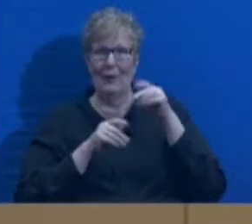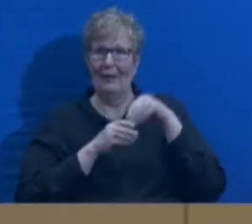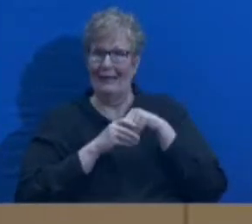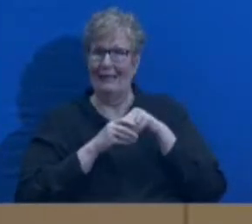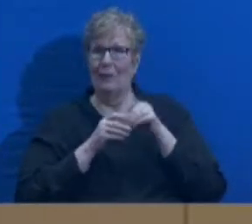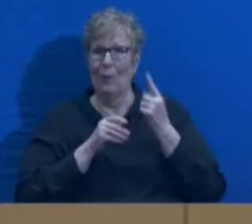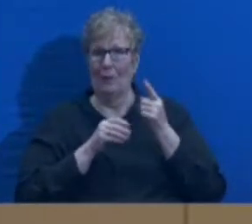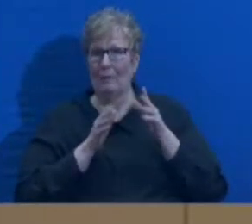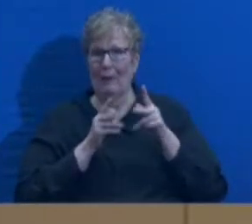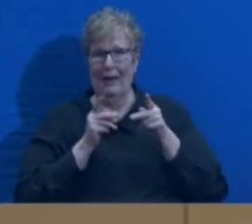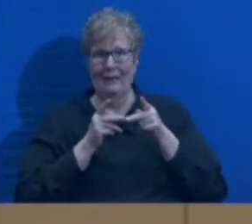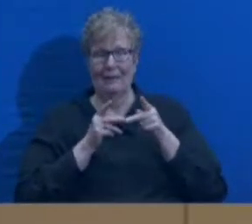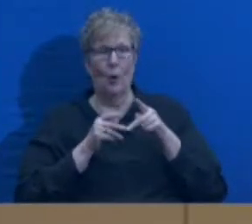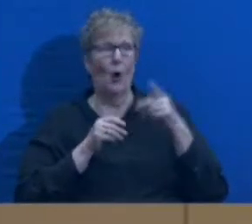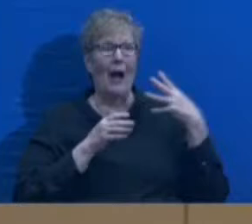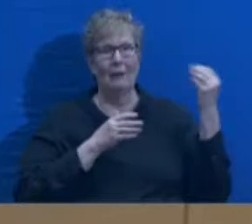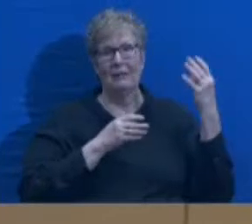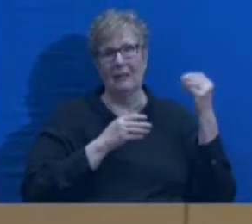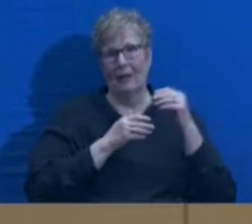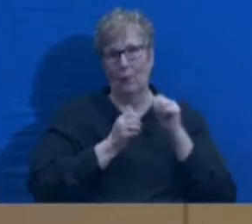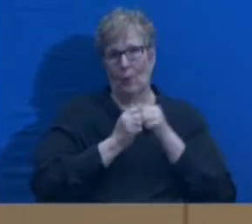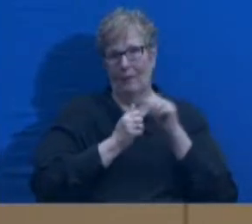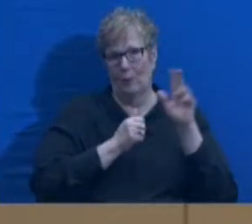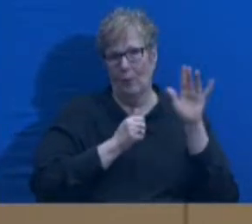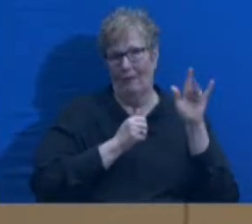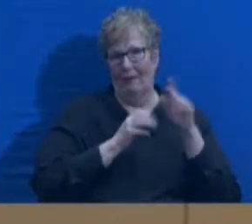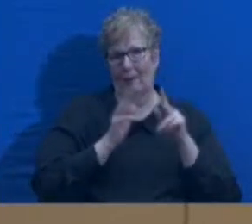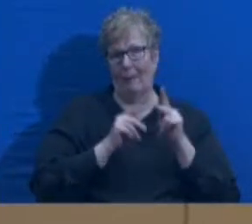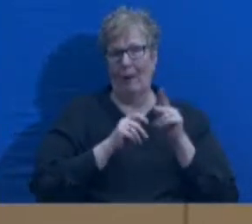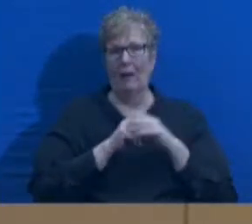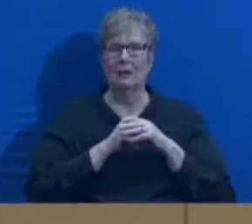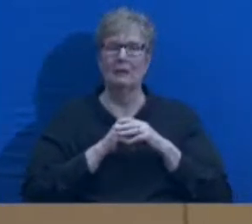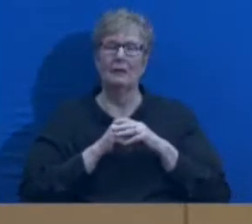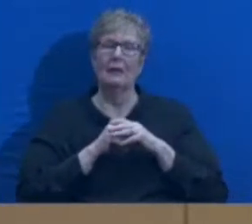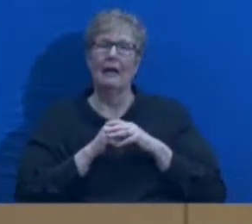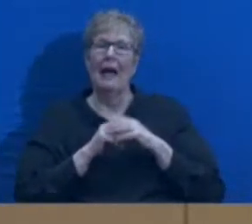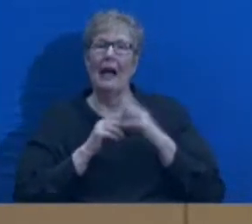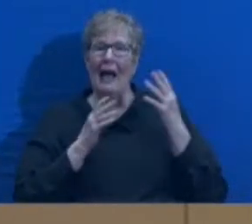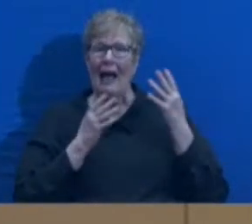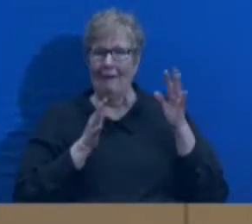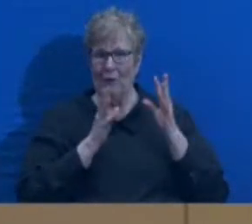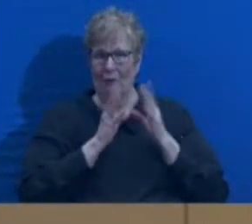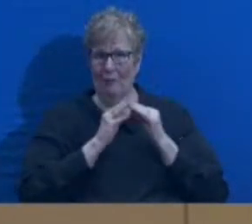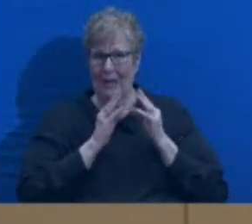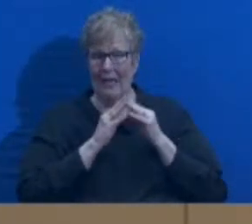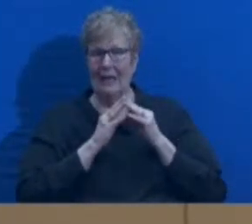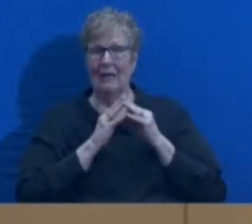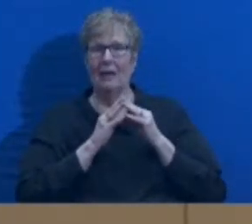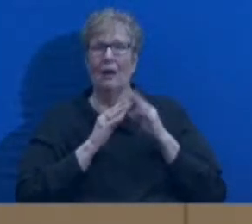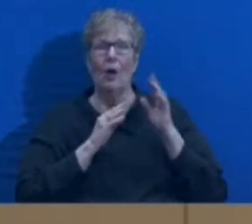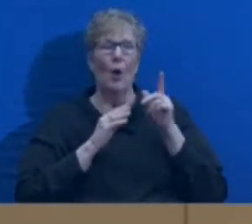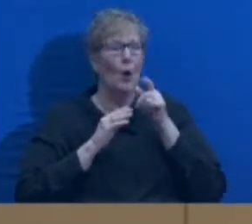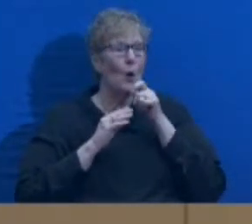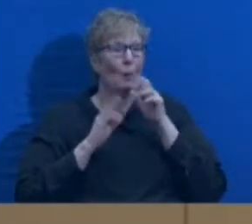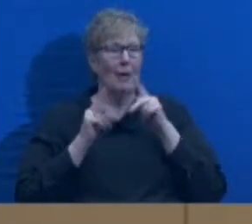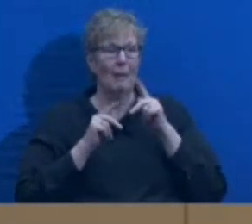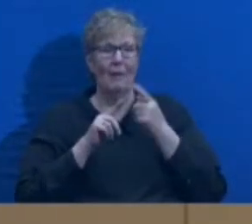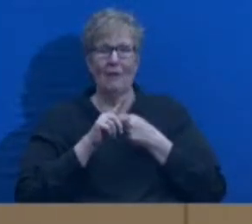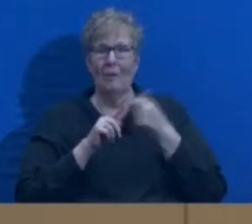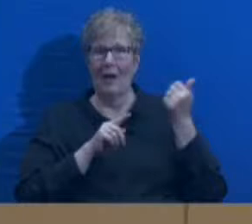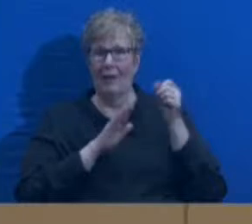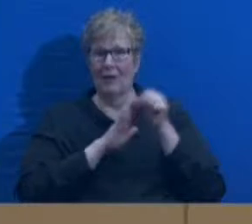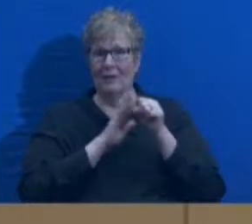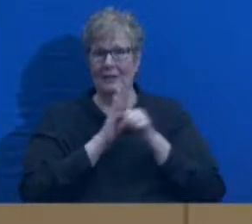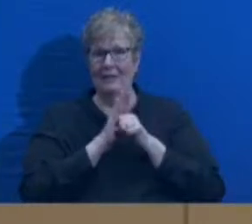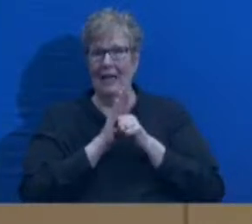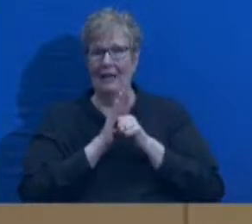indoors or 25 outdoors. Following the meeting, those individuals who have come from out of state will